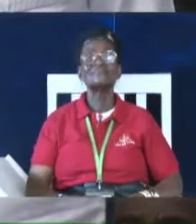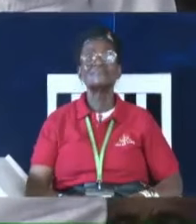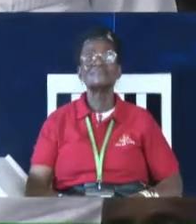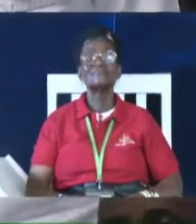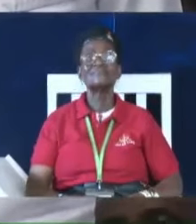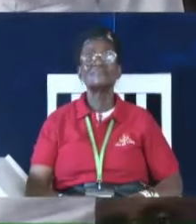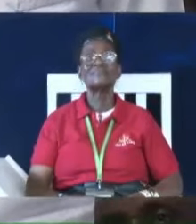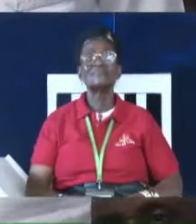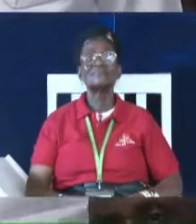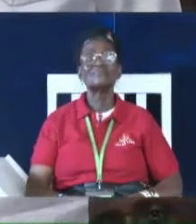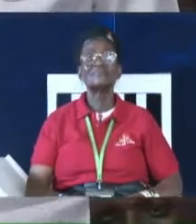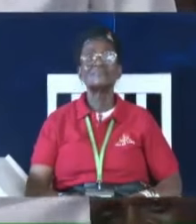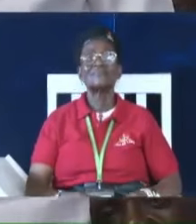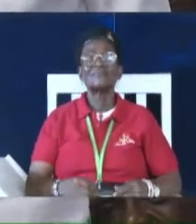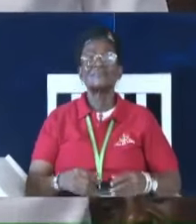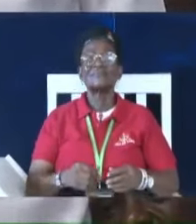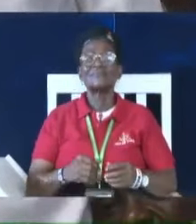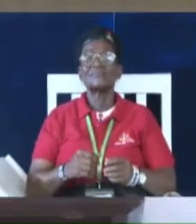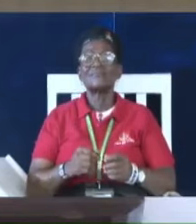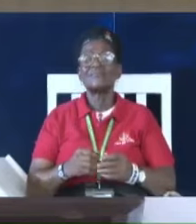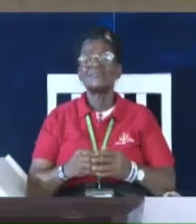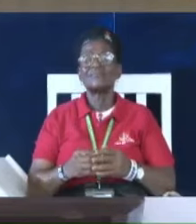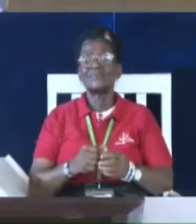But before we go ahead to praise God,